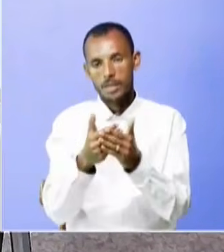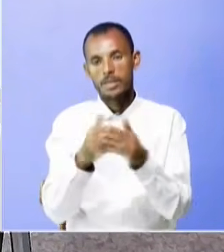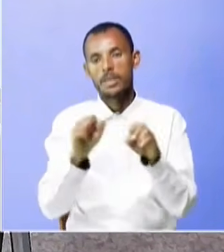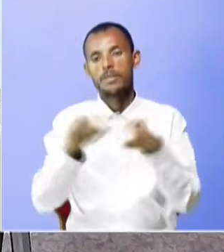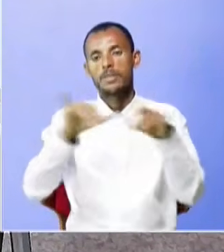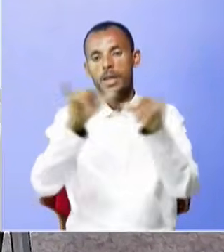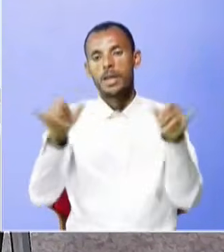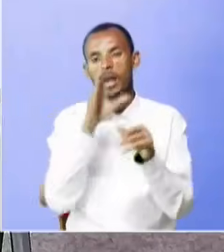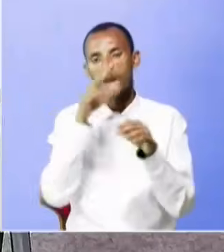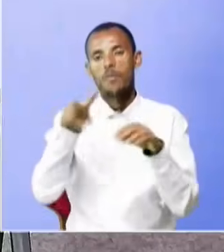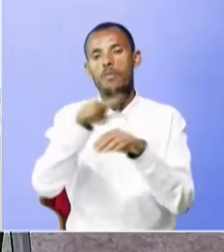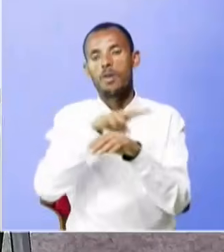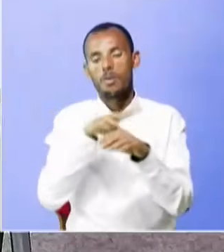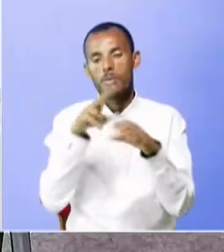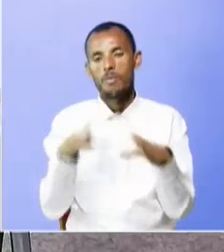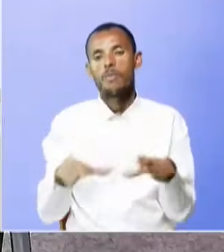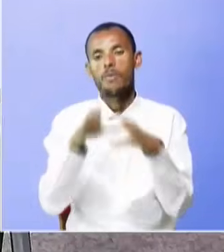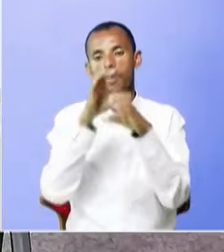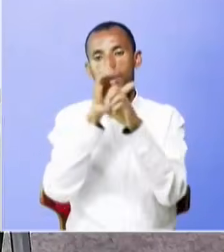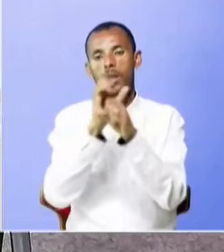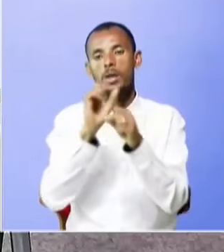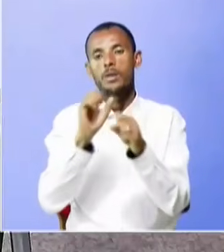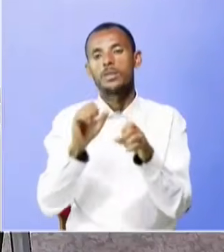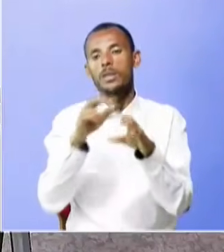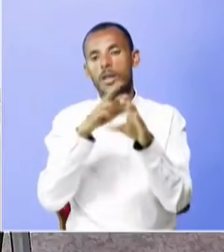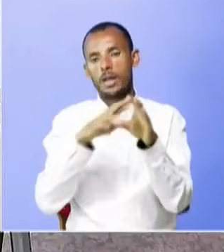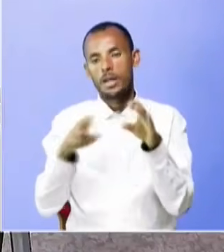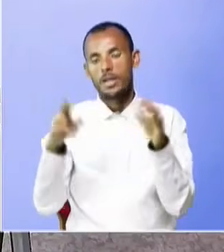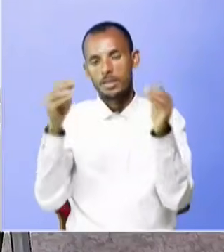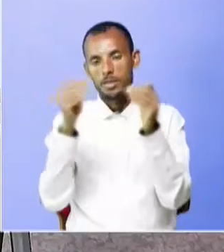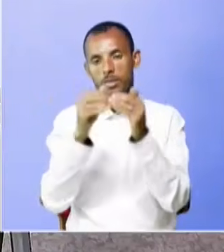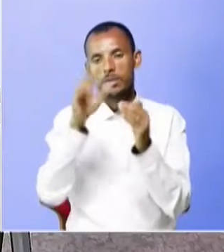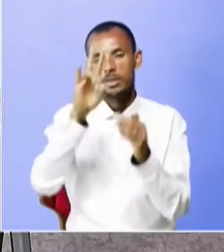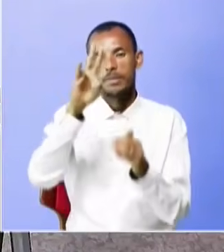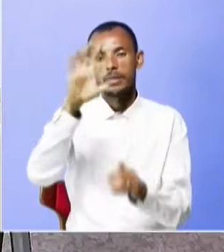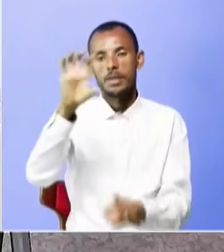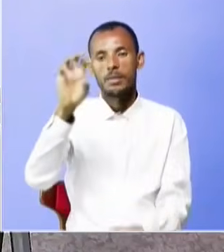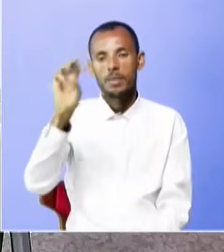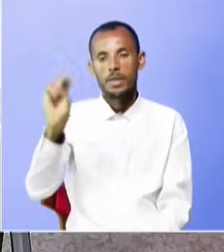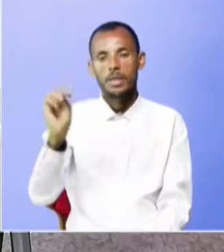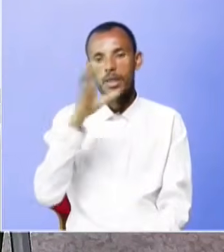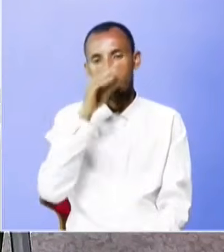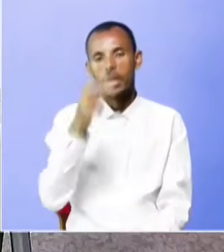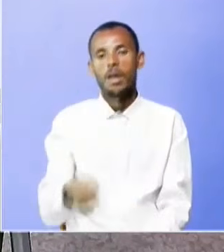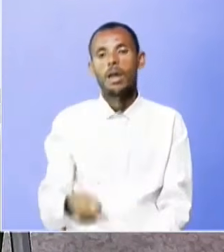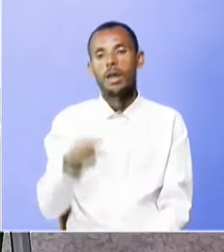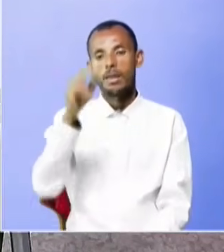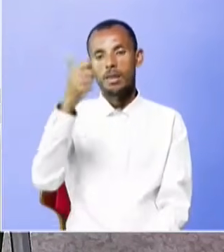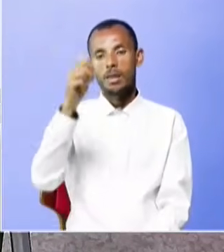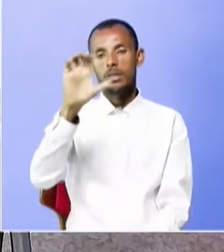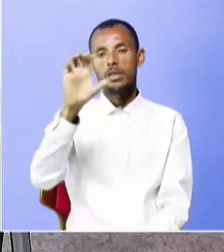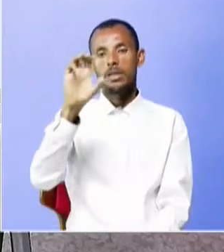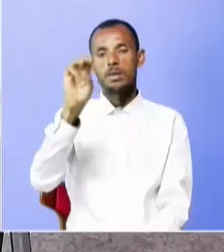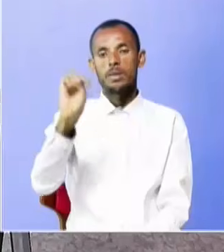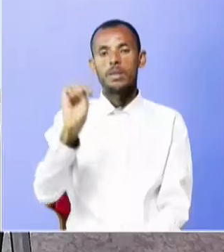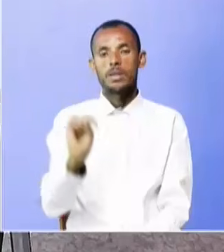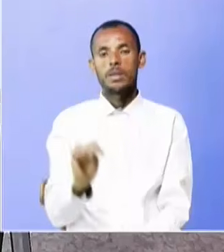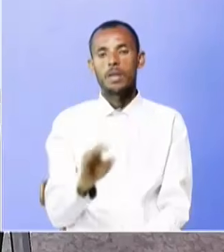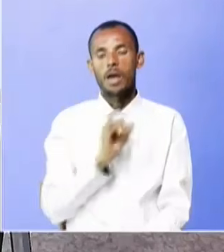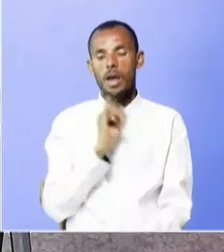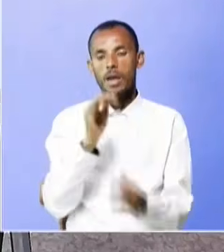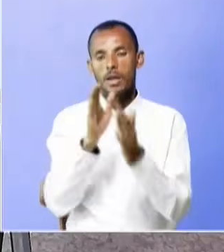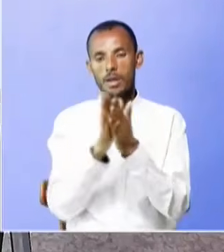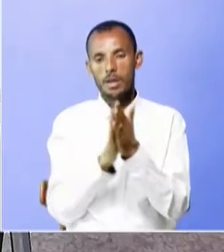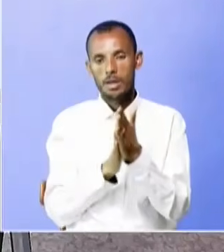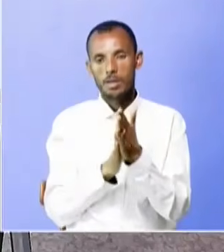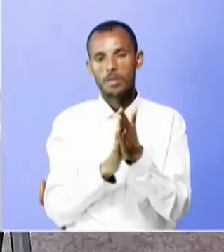the volume of a cone whose radius is 7 centimeter and height 10 centimeter. I need you